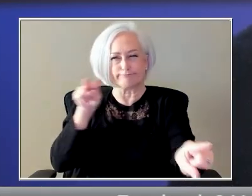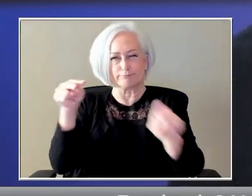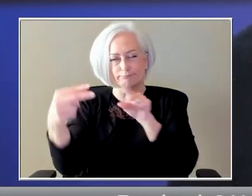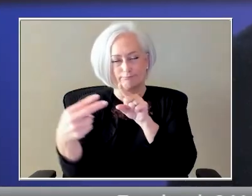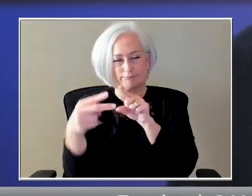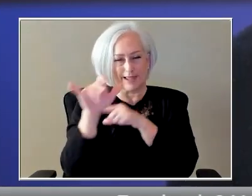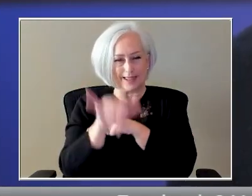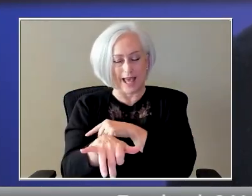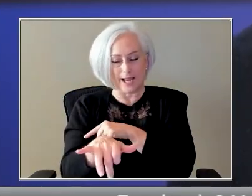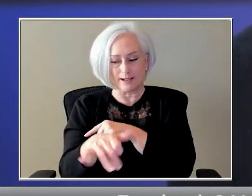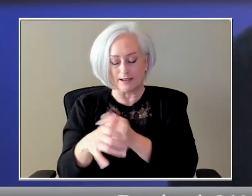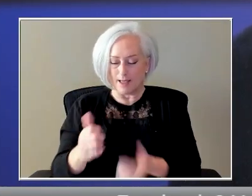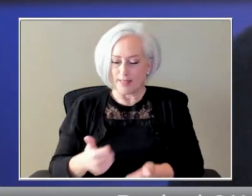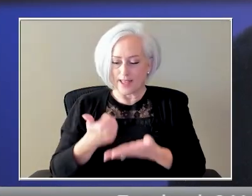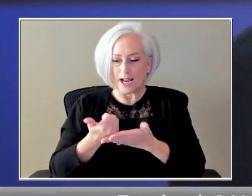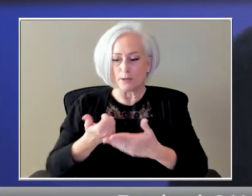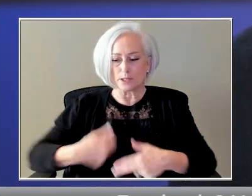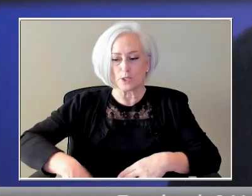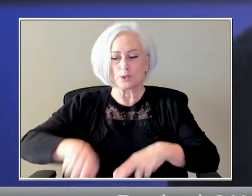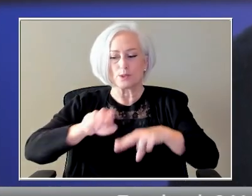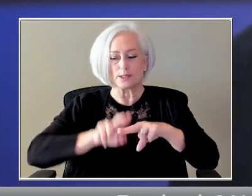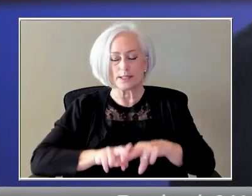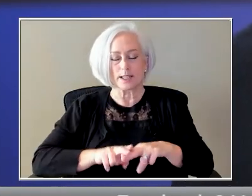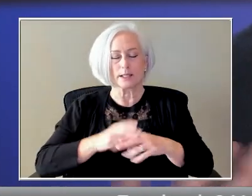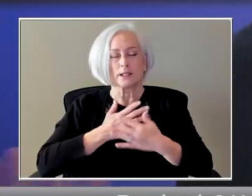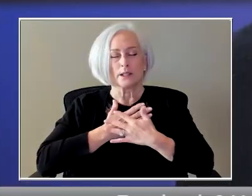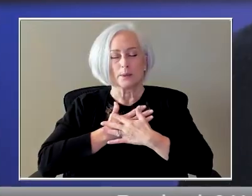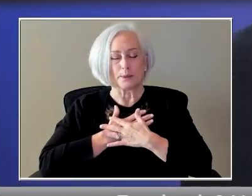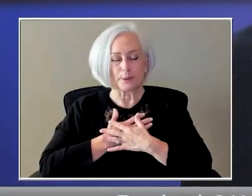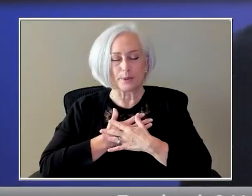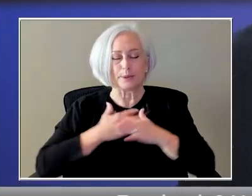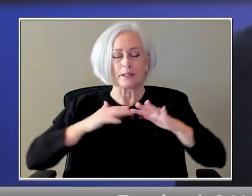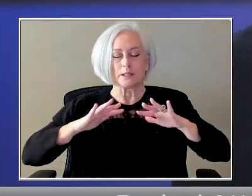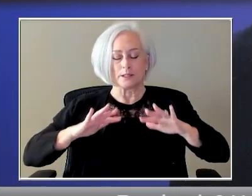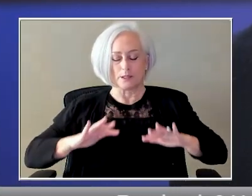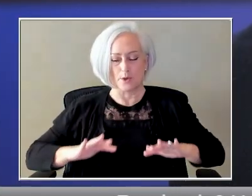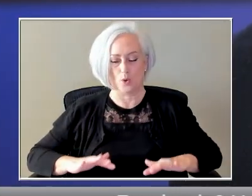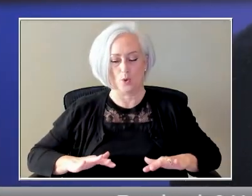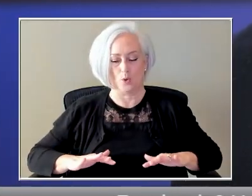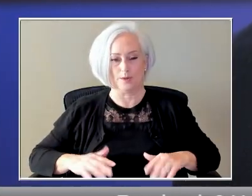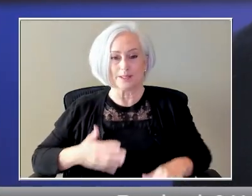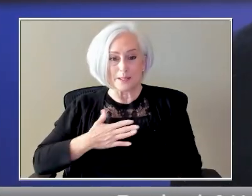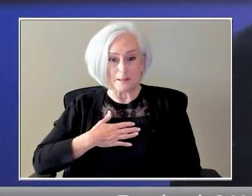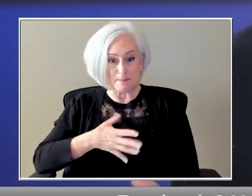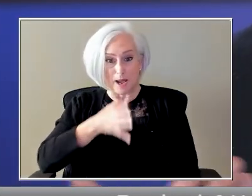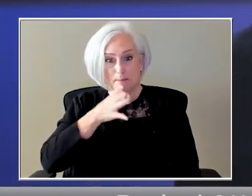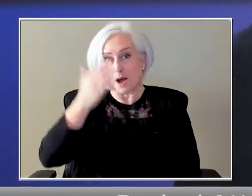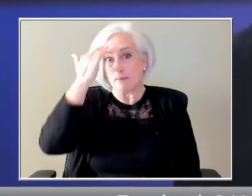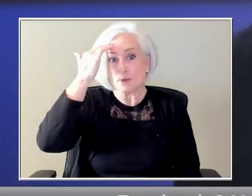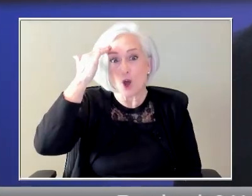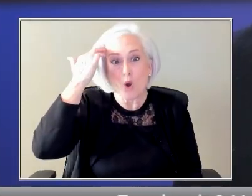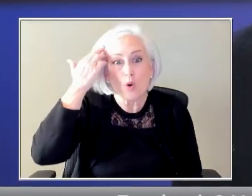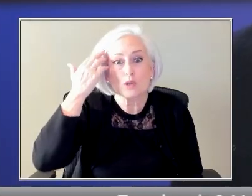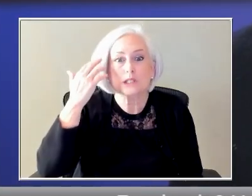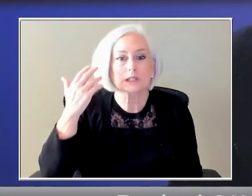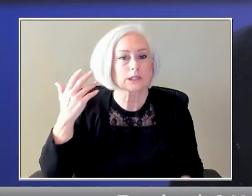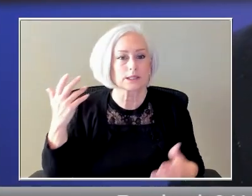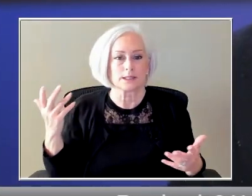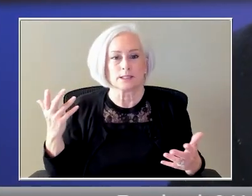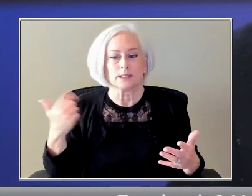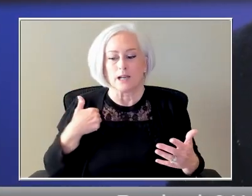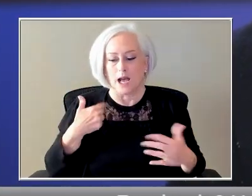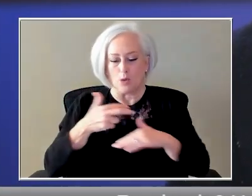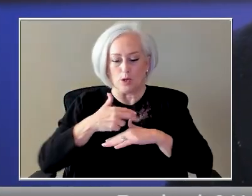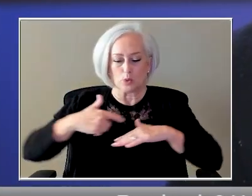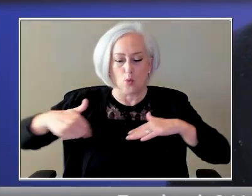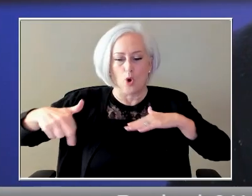sit down and take a chill pill. Because, I mean, Mom knows, I mean, there was a point where I was walking around the house and I noticed